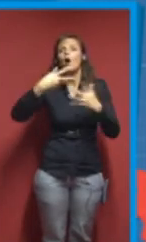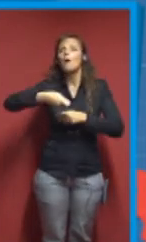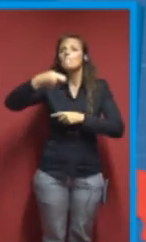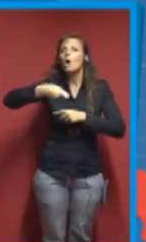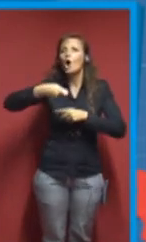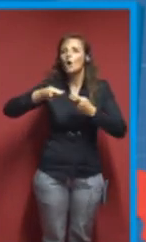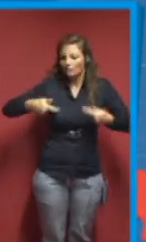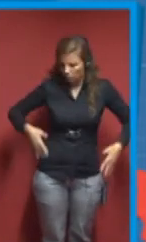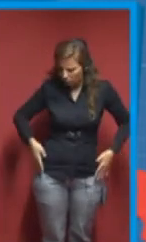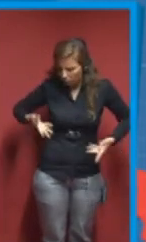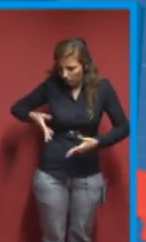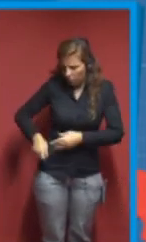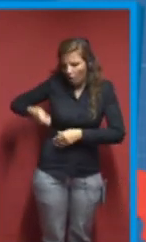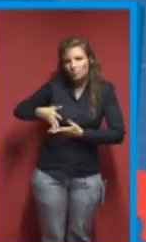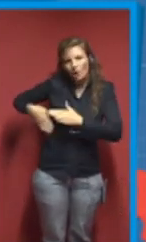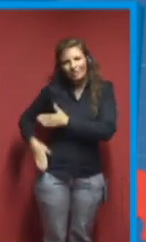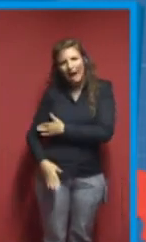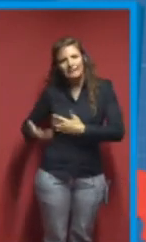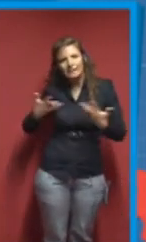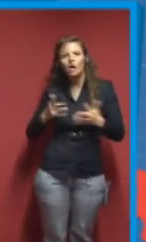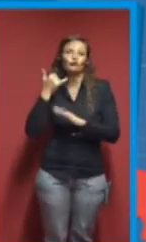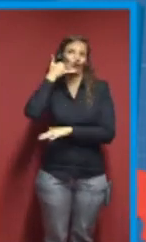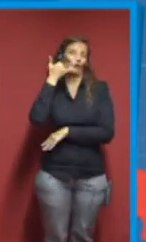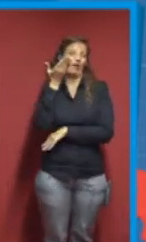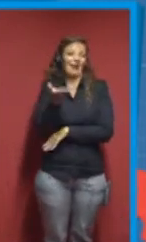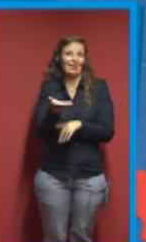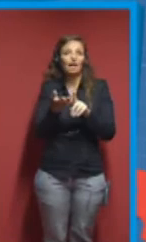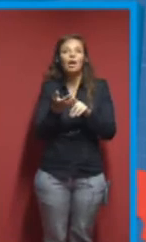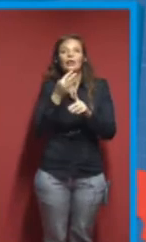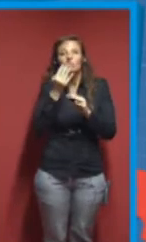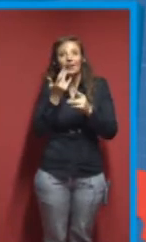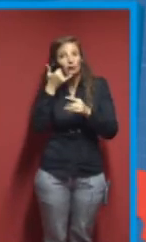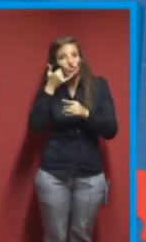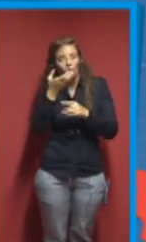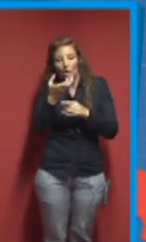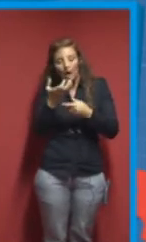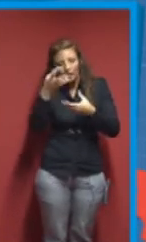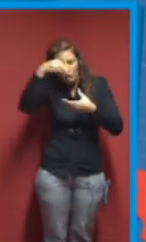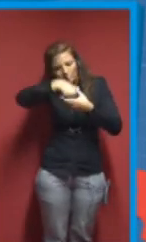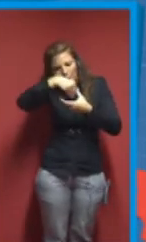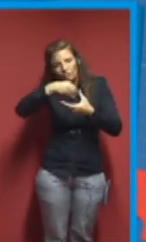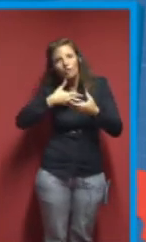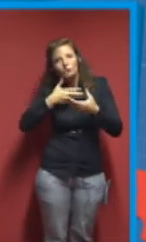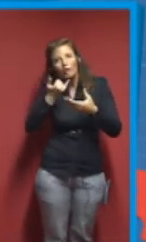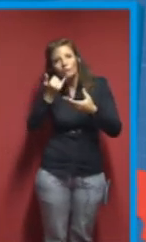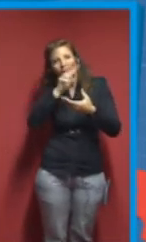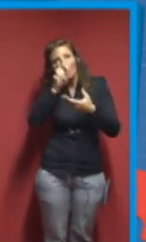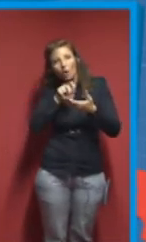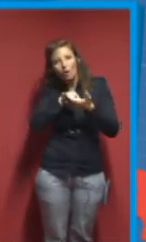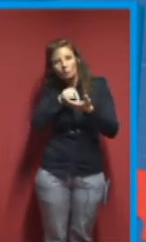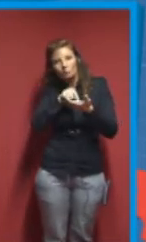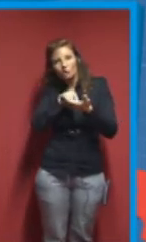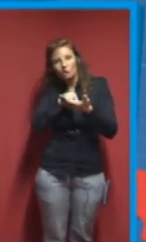your mobile phone, that little computer inside your mobile phone can do more calculations than all the human beings in the